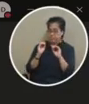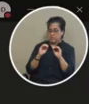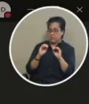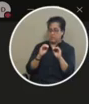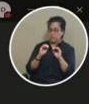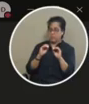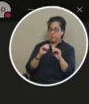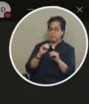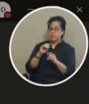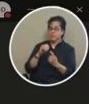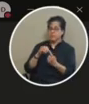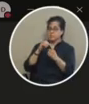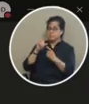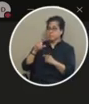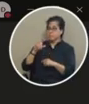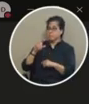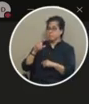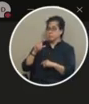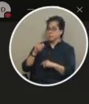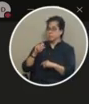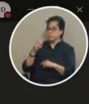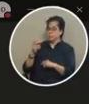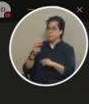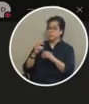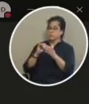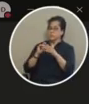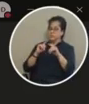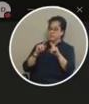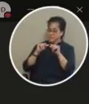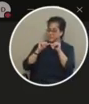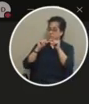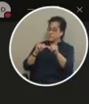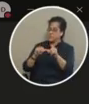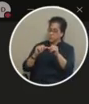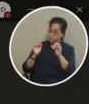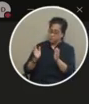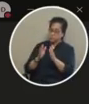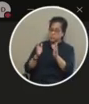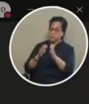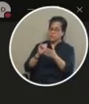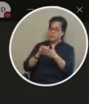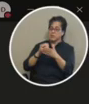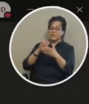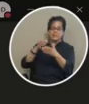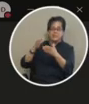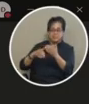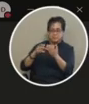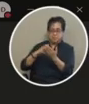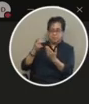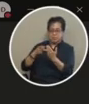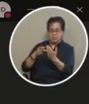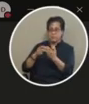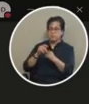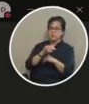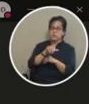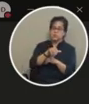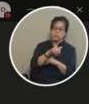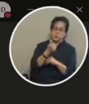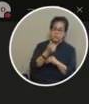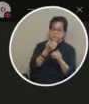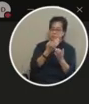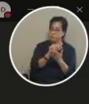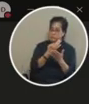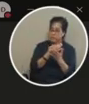the 2012 CIP that I'm recommending that we continue to push those through because it's on the tail end of that program. The rest of the